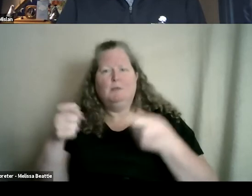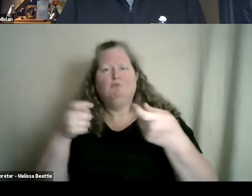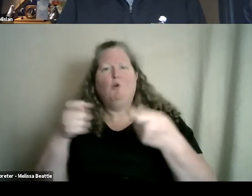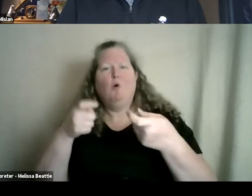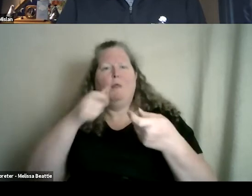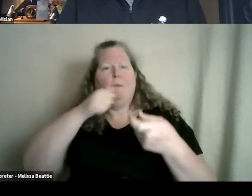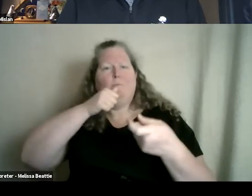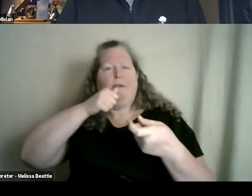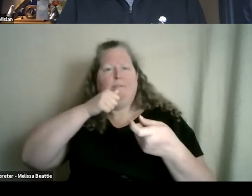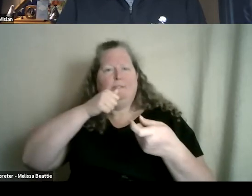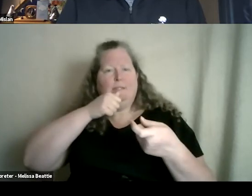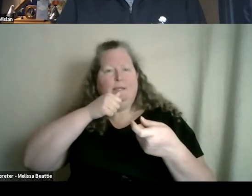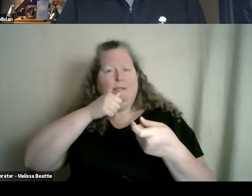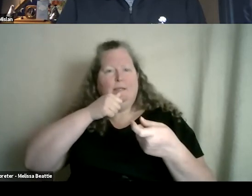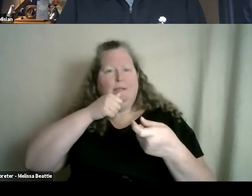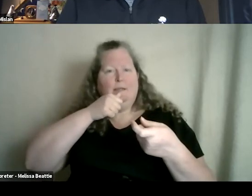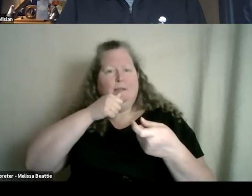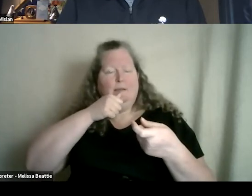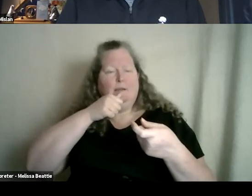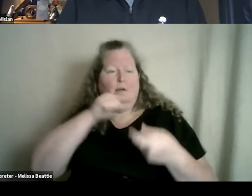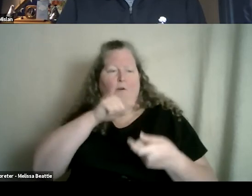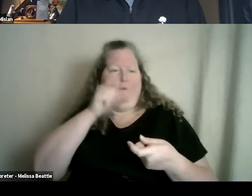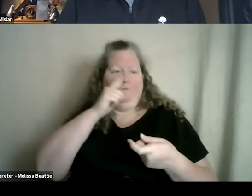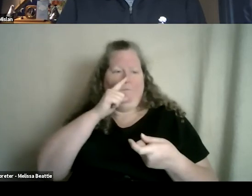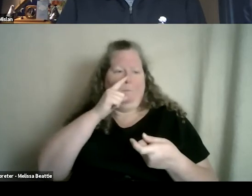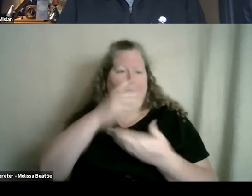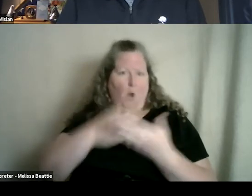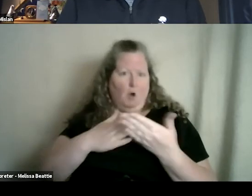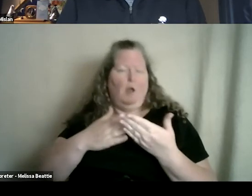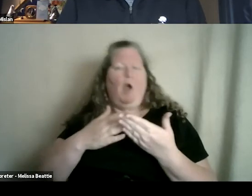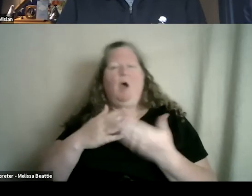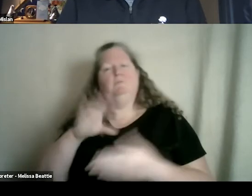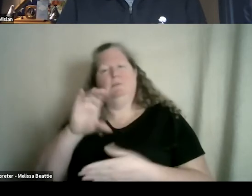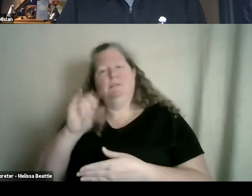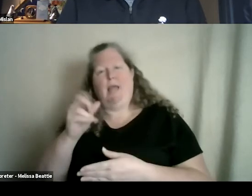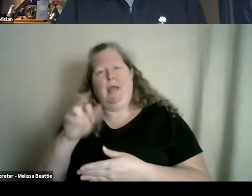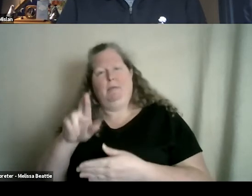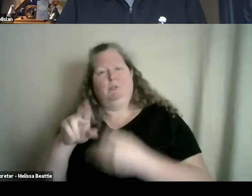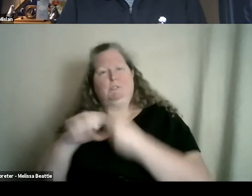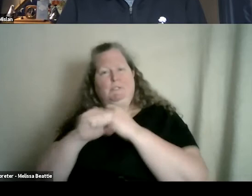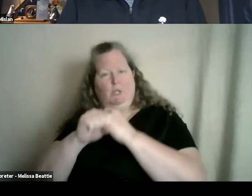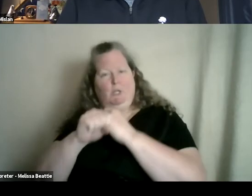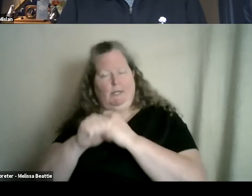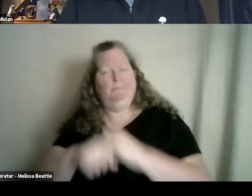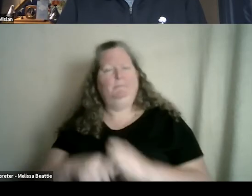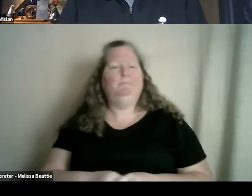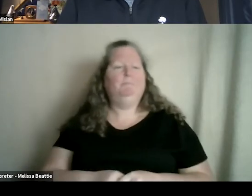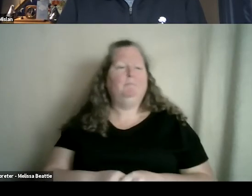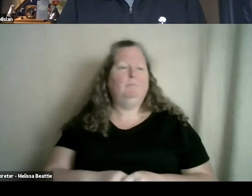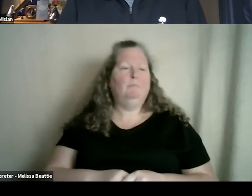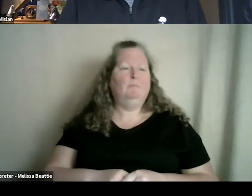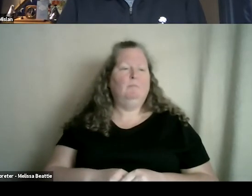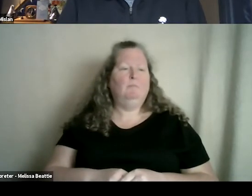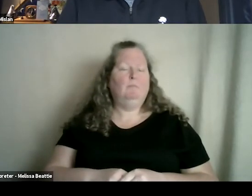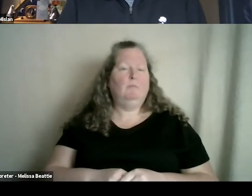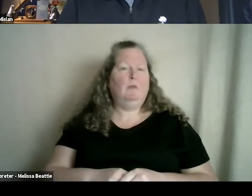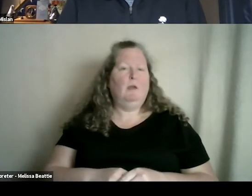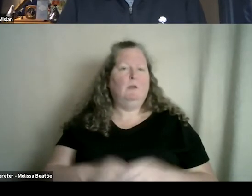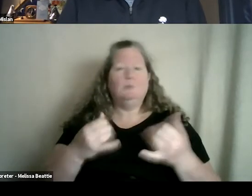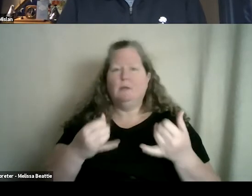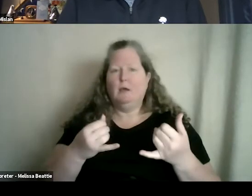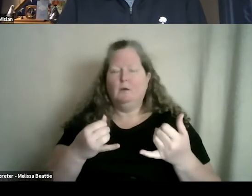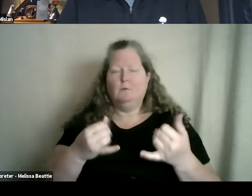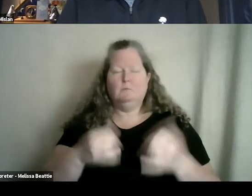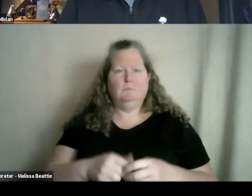of the cybersecurity program. Luckily, we also have NIST. NIST has CSF, and now also NIST has PF, the privacy